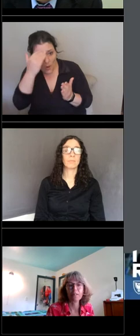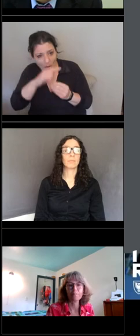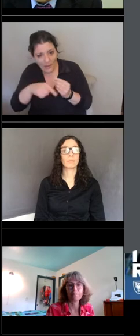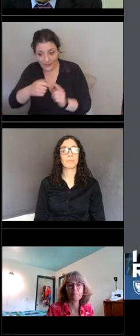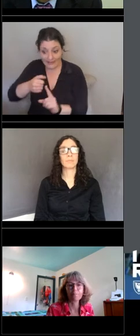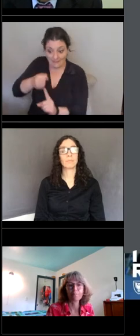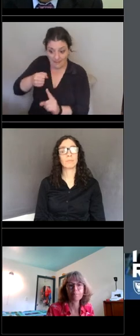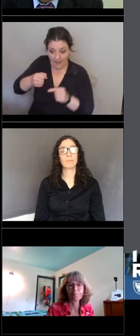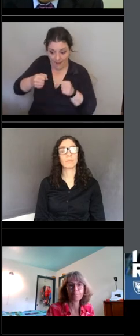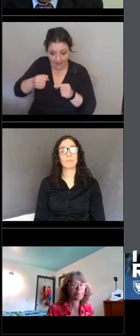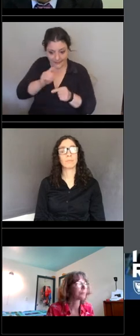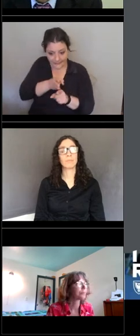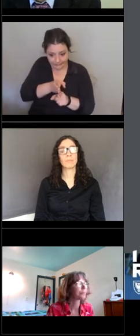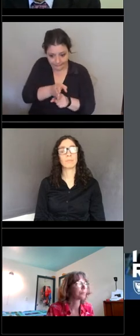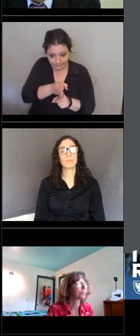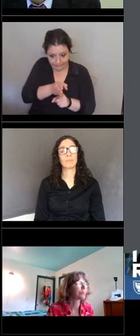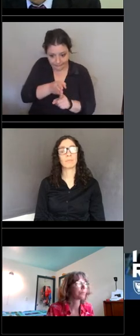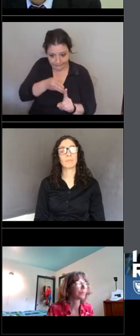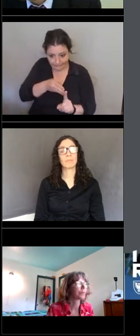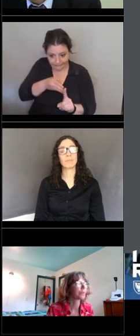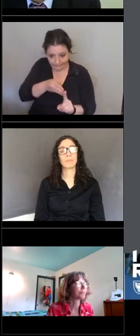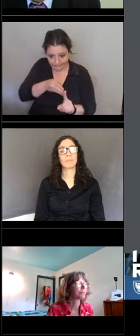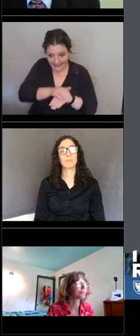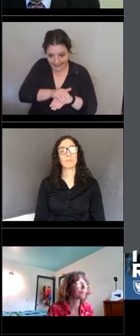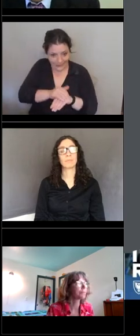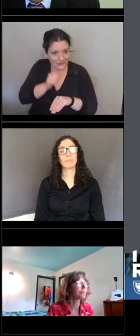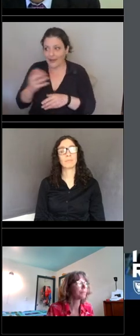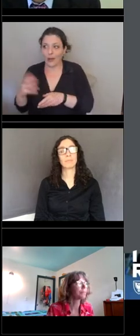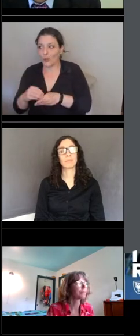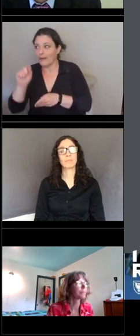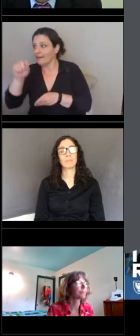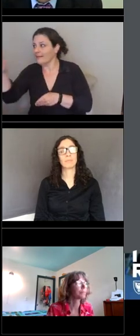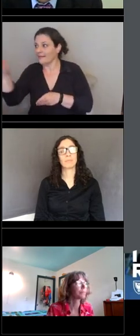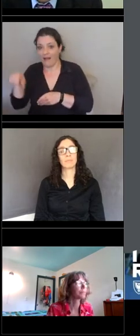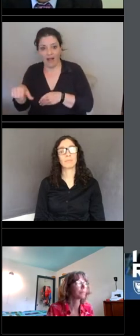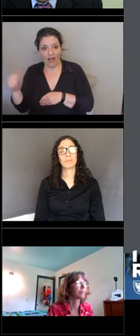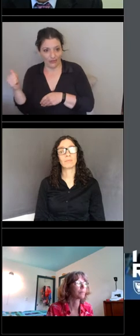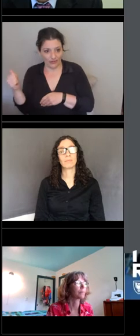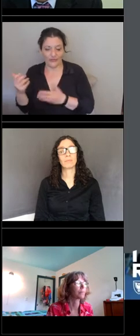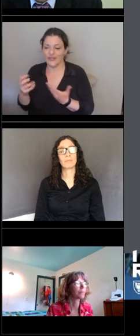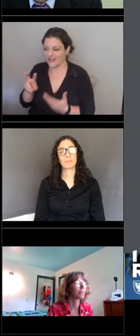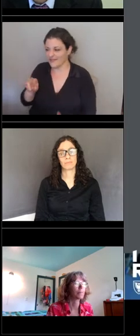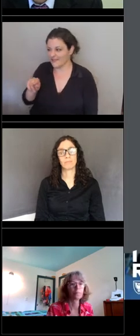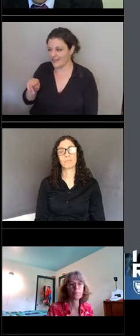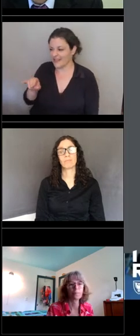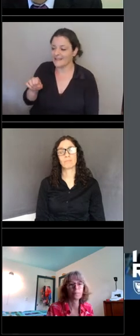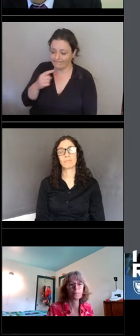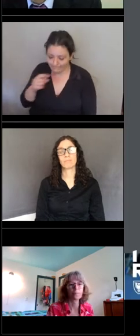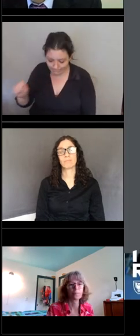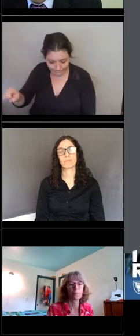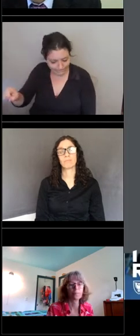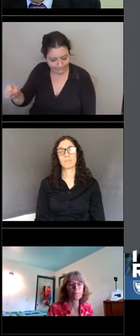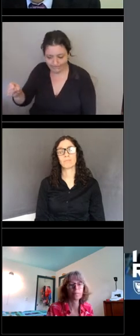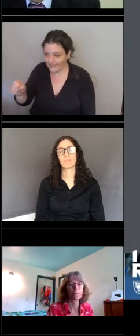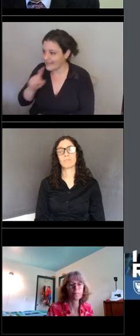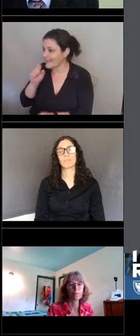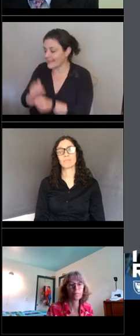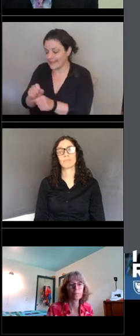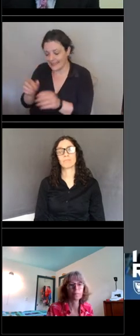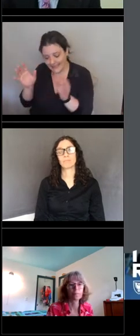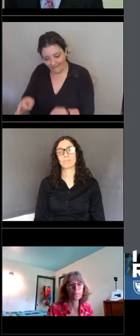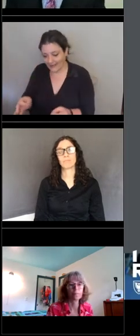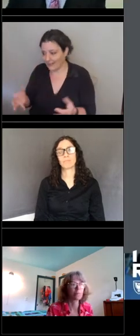countries? Yeah, absolutely. I mean, it's a lack then of other potential actions that exist. So we're not able